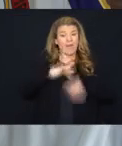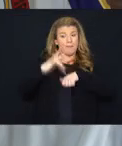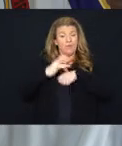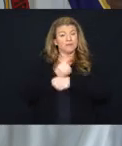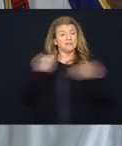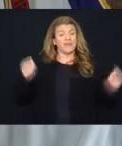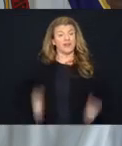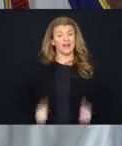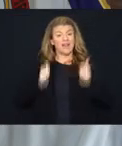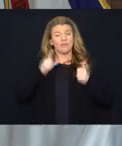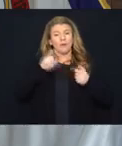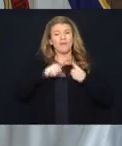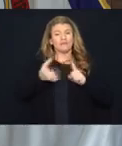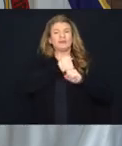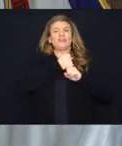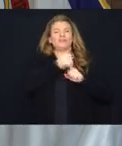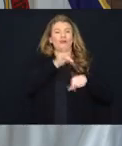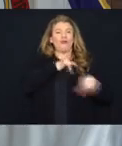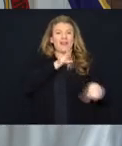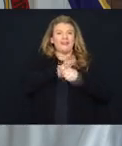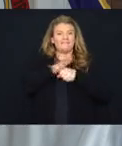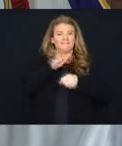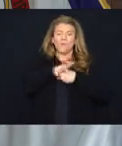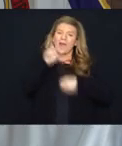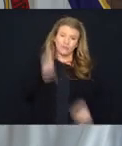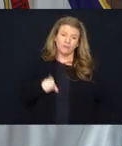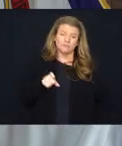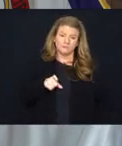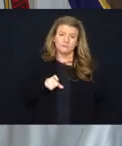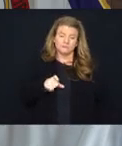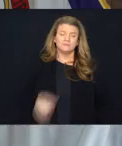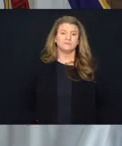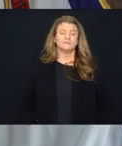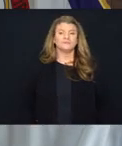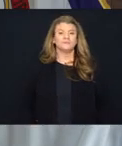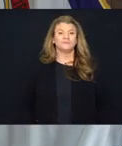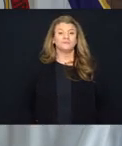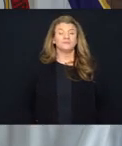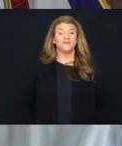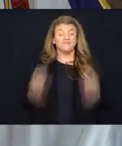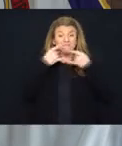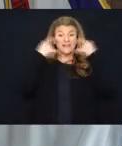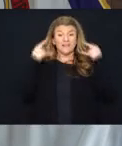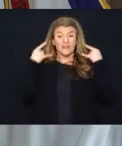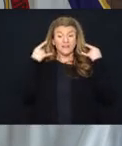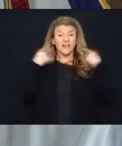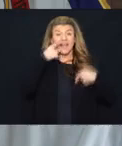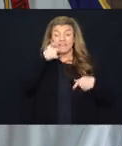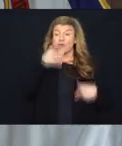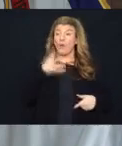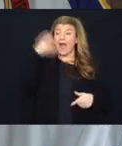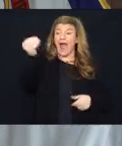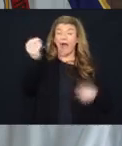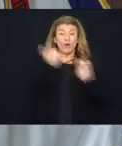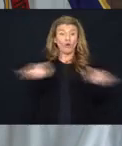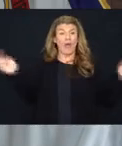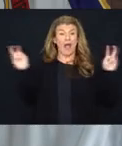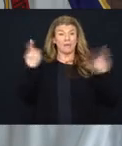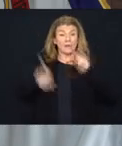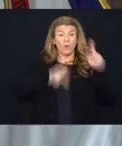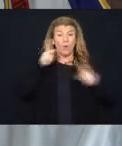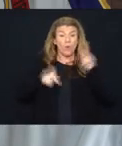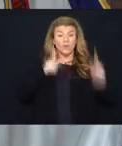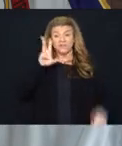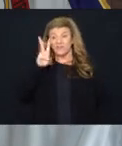got to catch it early. We've got to catch this early. From the standpoint of face coverings, if you're going out in a crowd of people and everything,